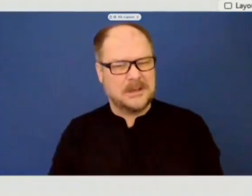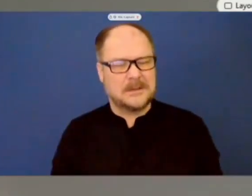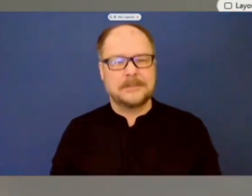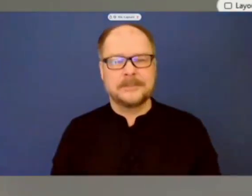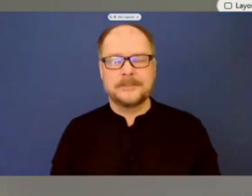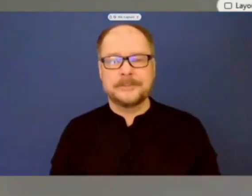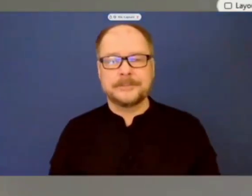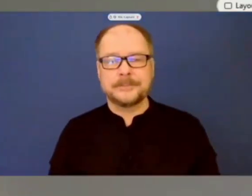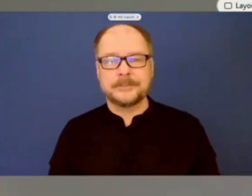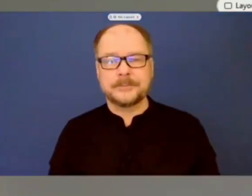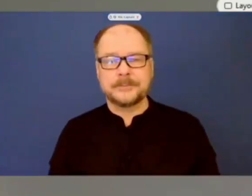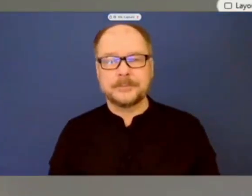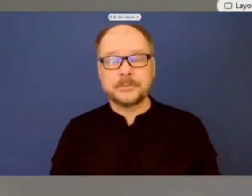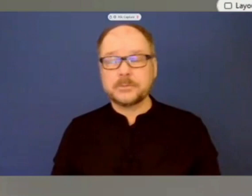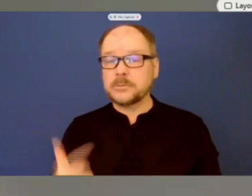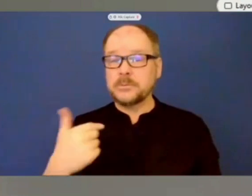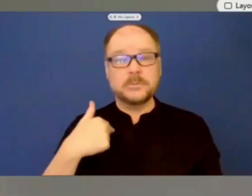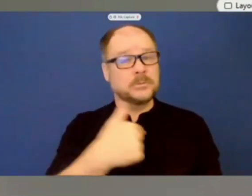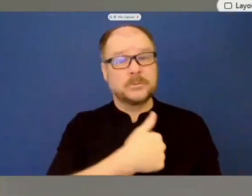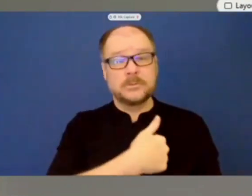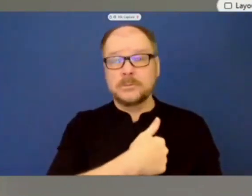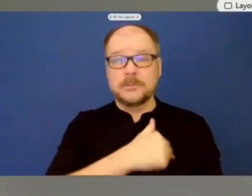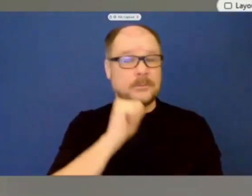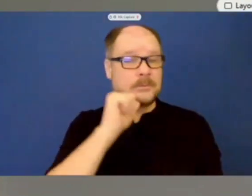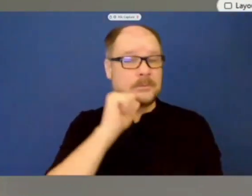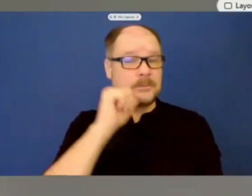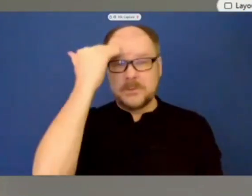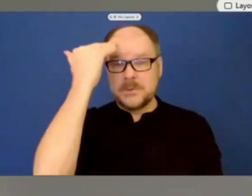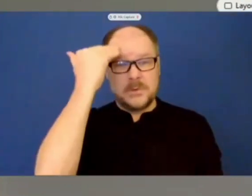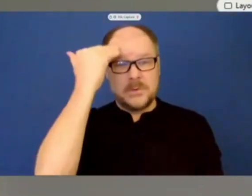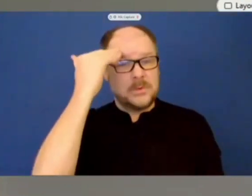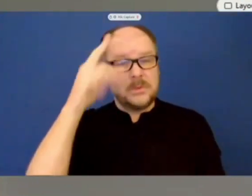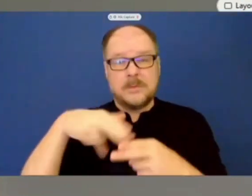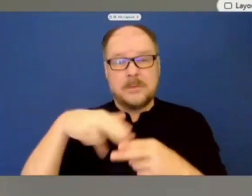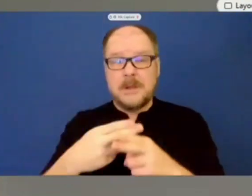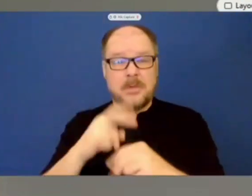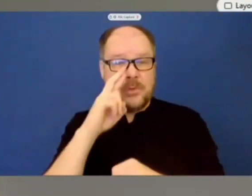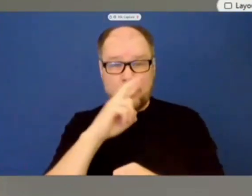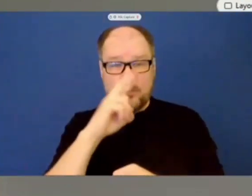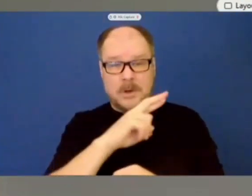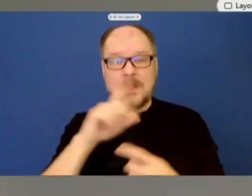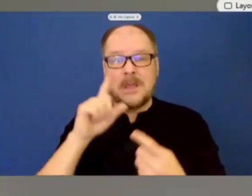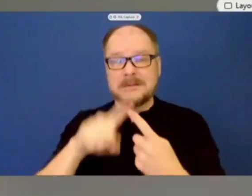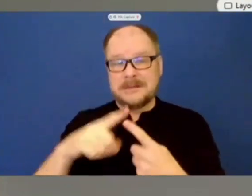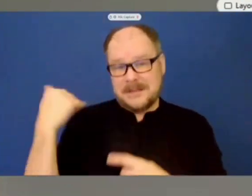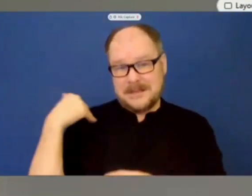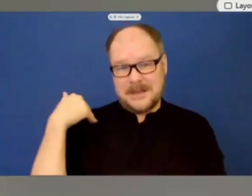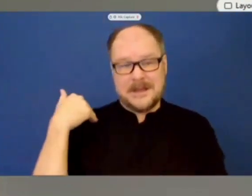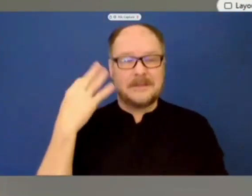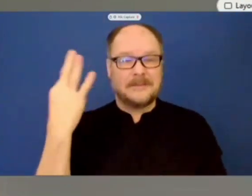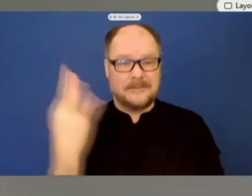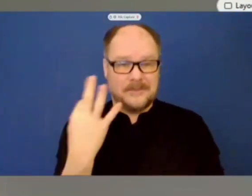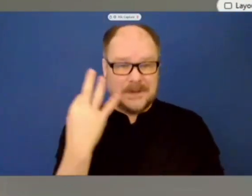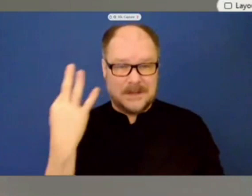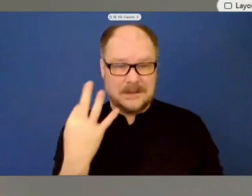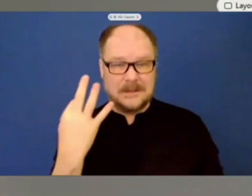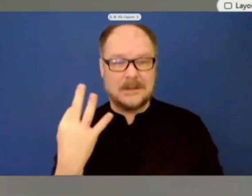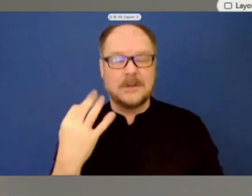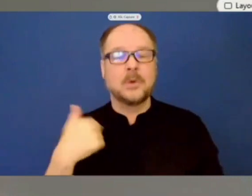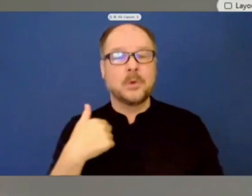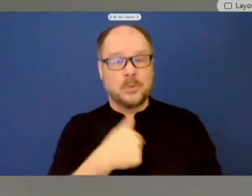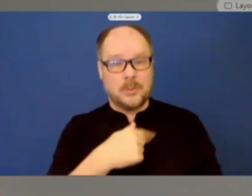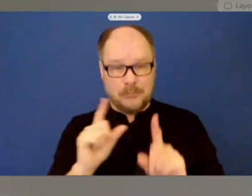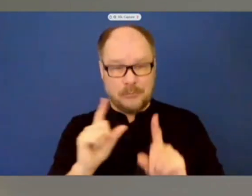We did not know about the rats until this past Friday. We have been out there on a